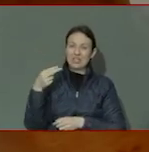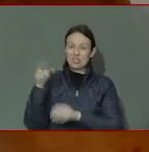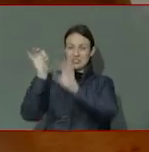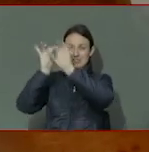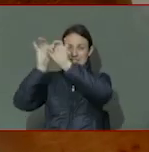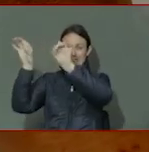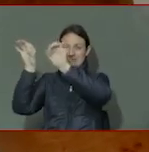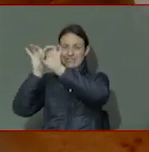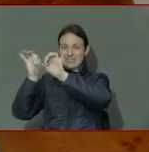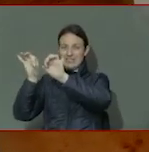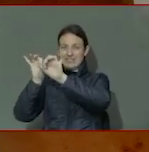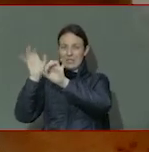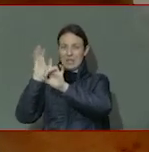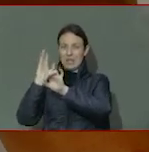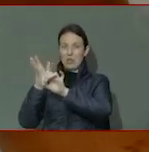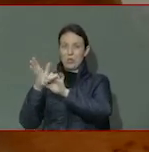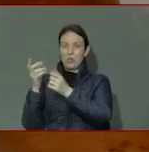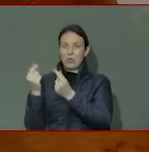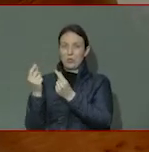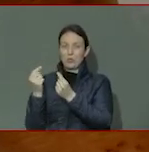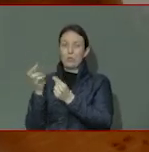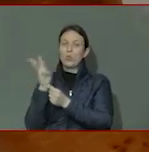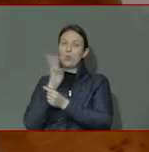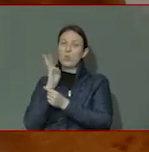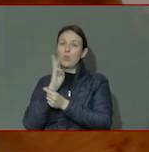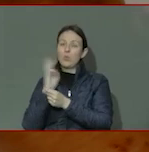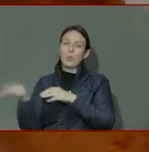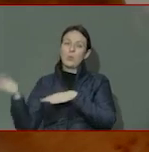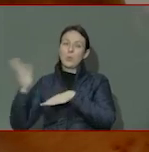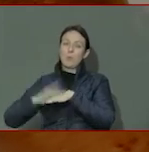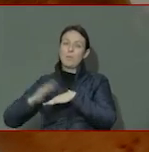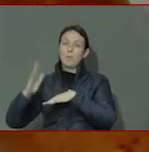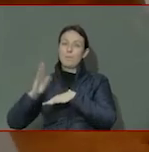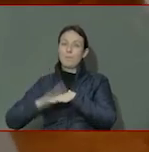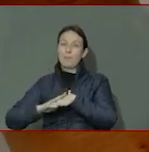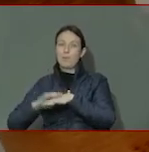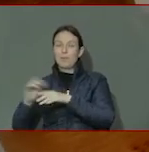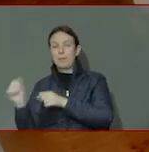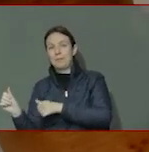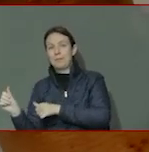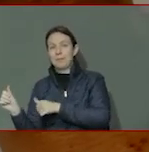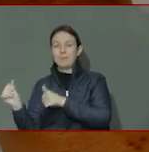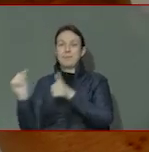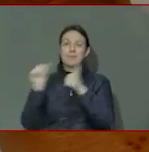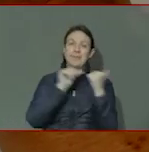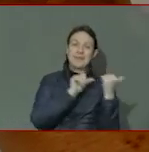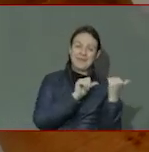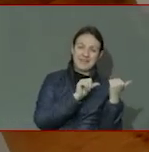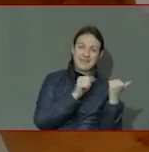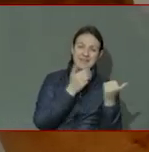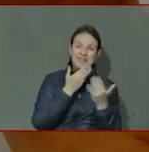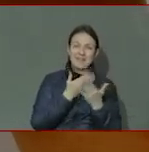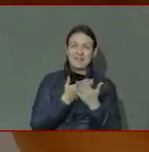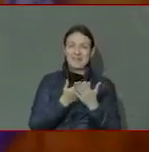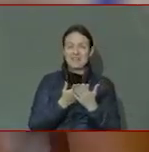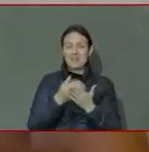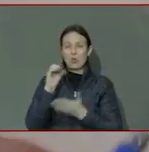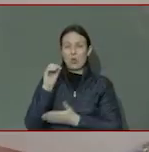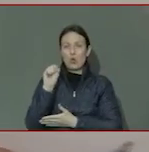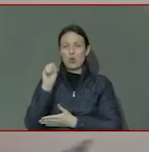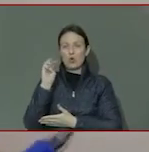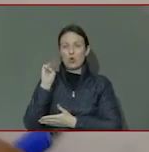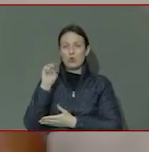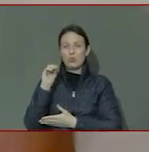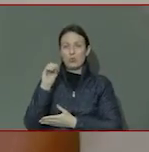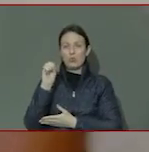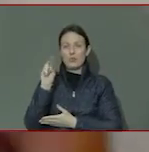more permeable to water, so that water can rather go very easily by means of osmosis back there.